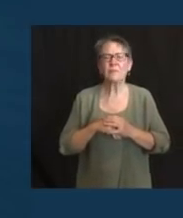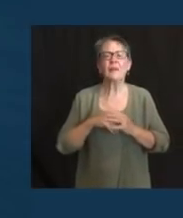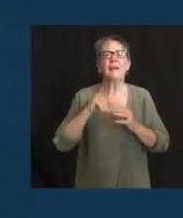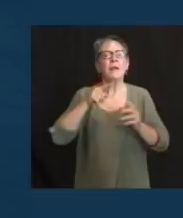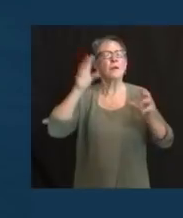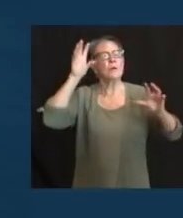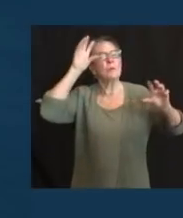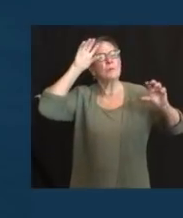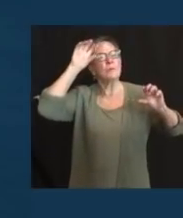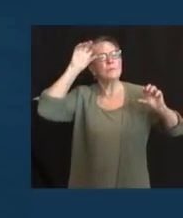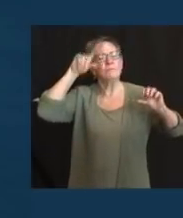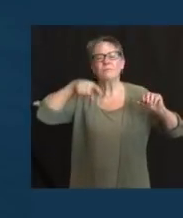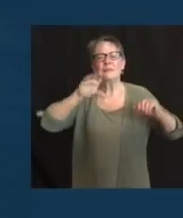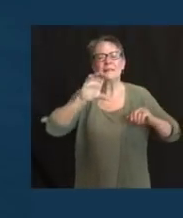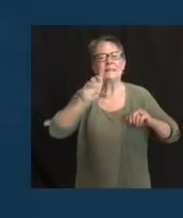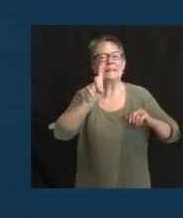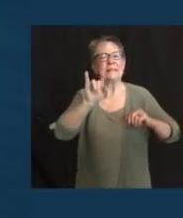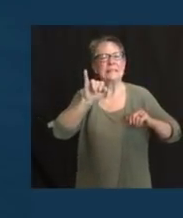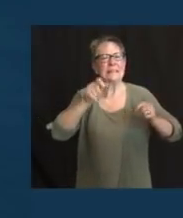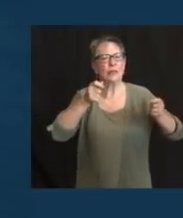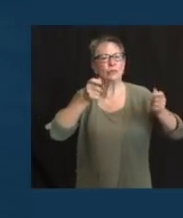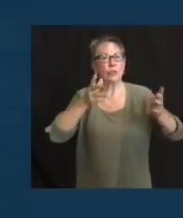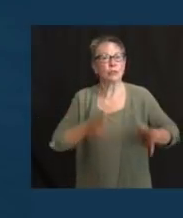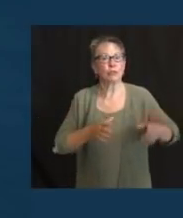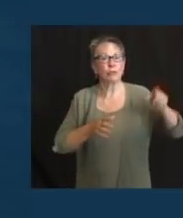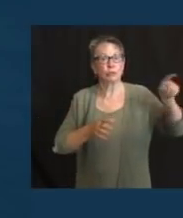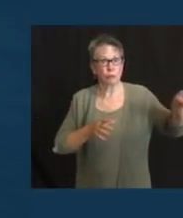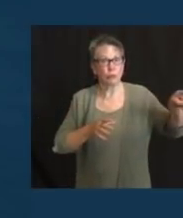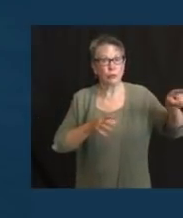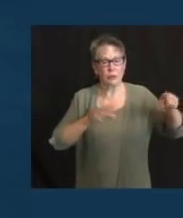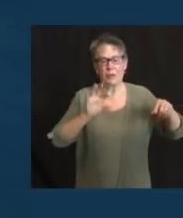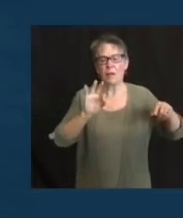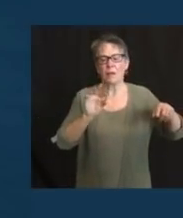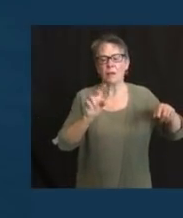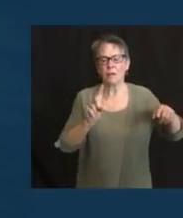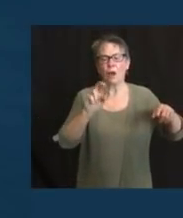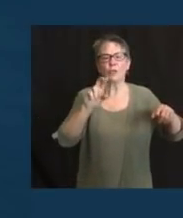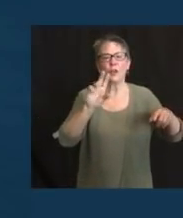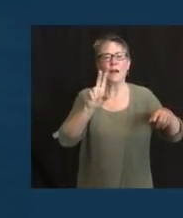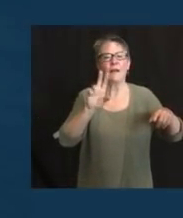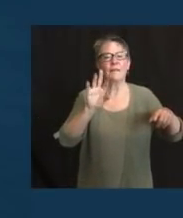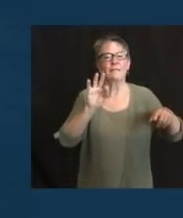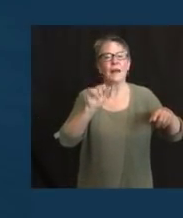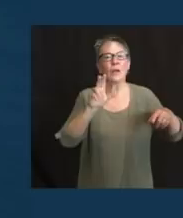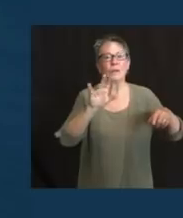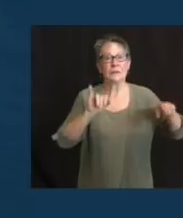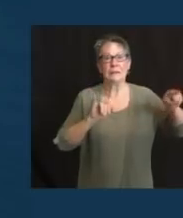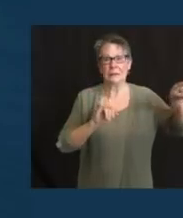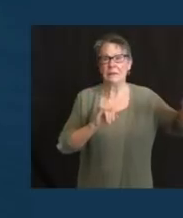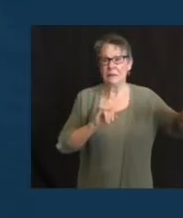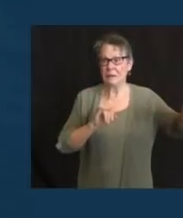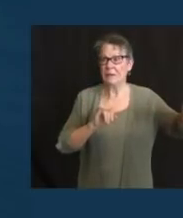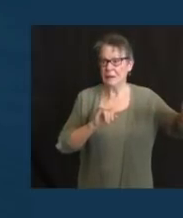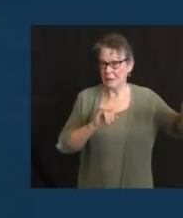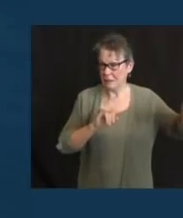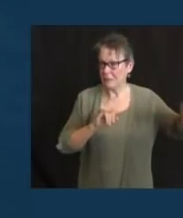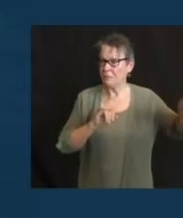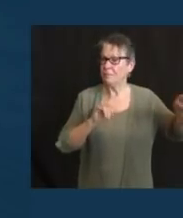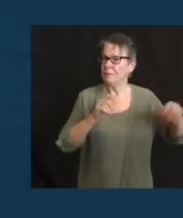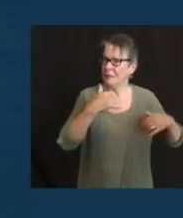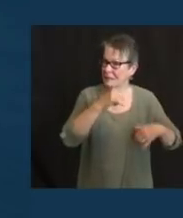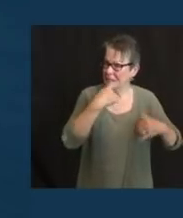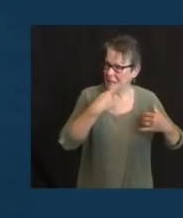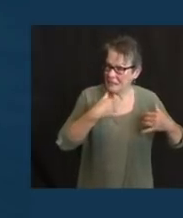with a group gathering virtually, and you'll see that the unknowns remain many, even among the most expert among